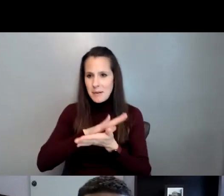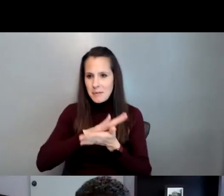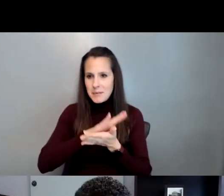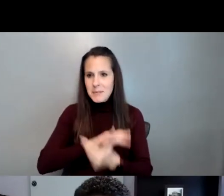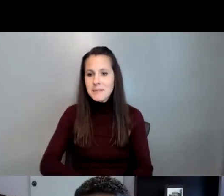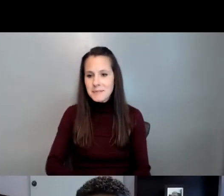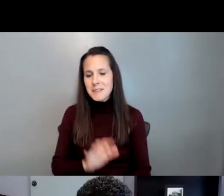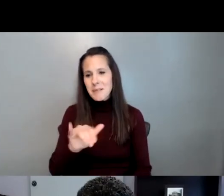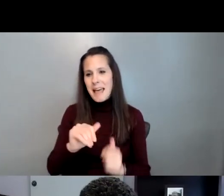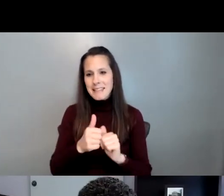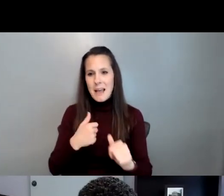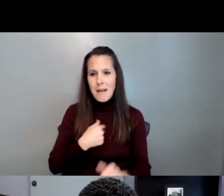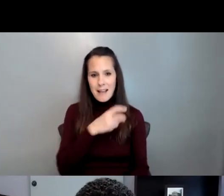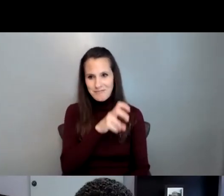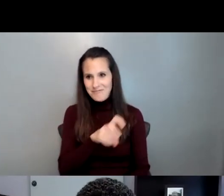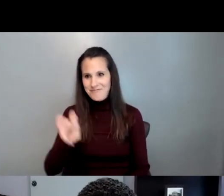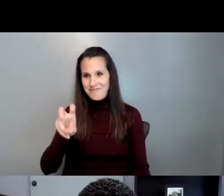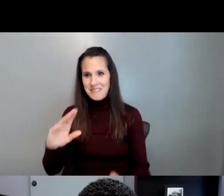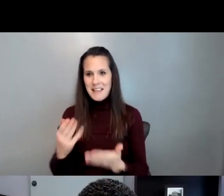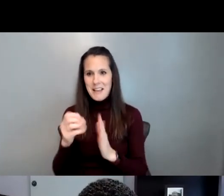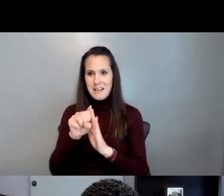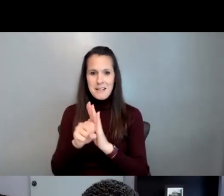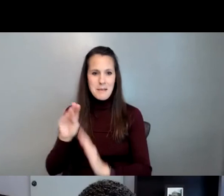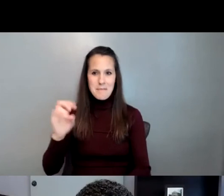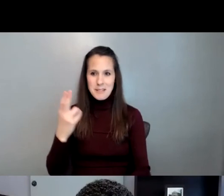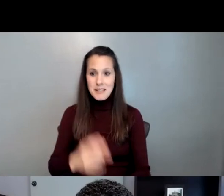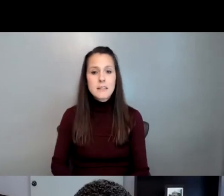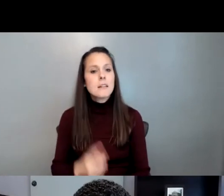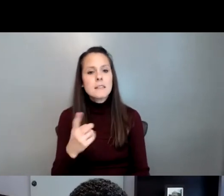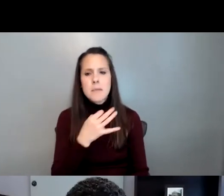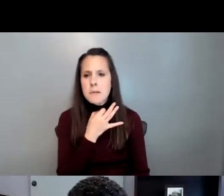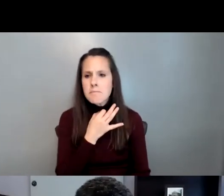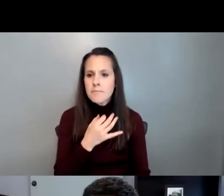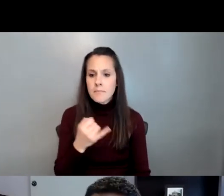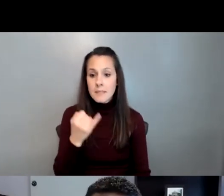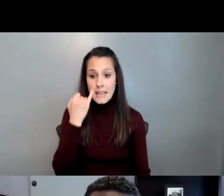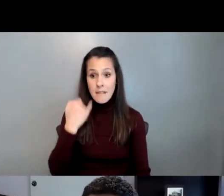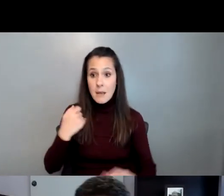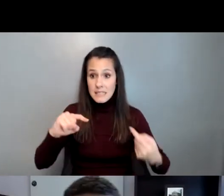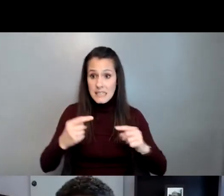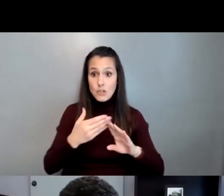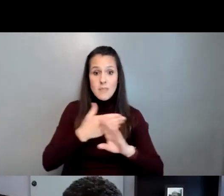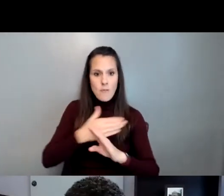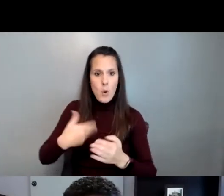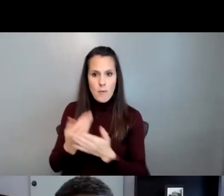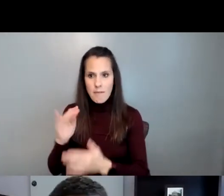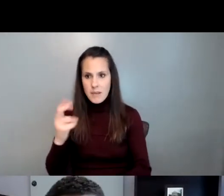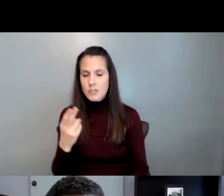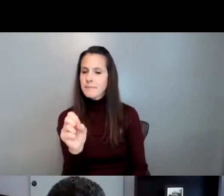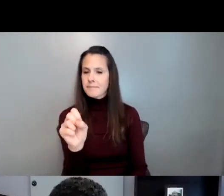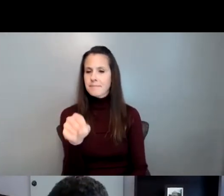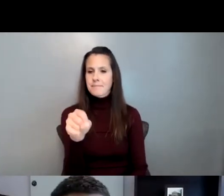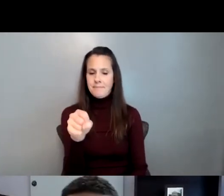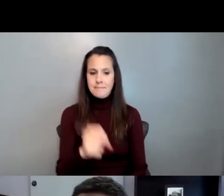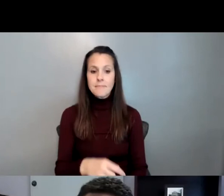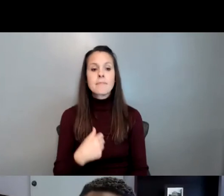that is how I ended up back in Michigan. Someone asked if I was injured before coming to Michigan. Yes, so to continue, I